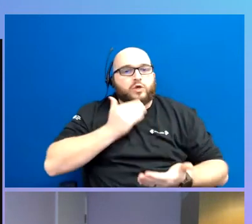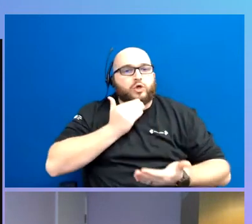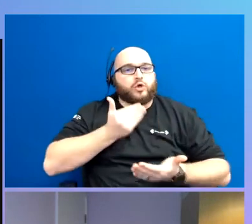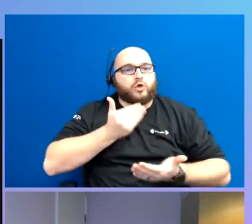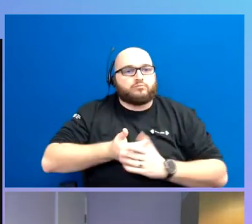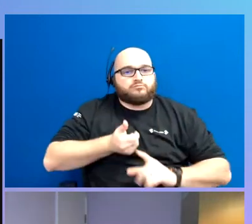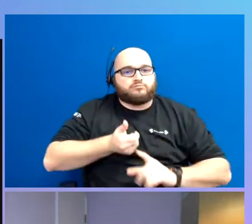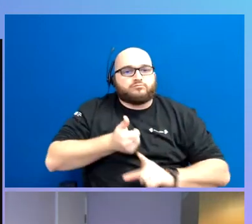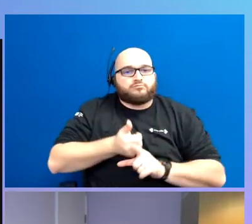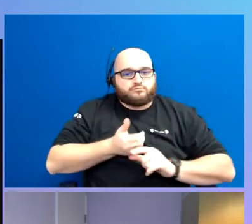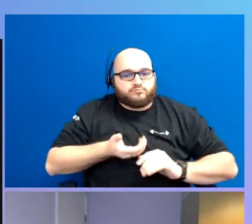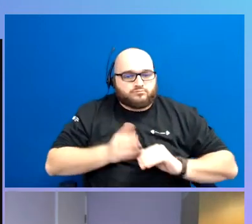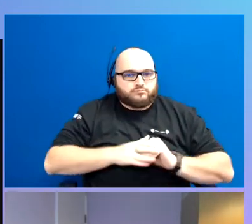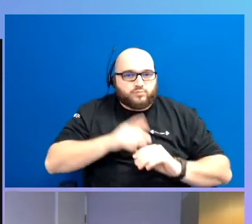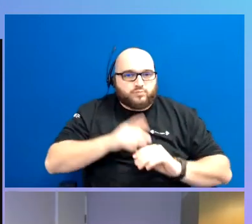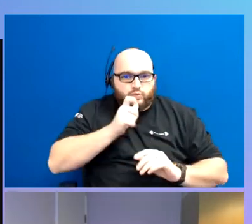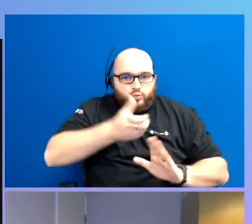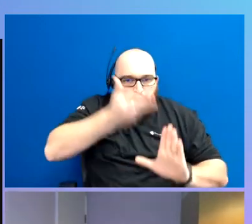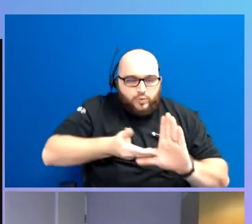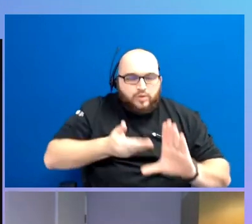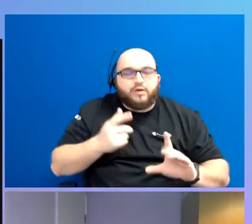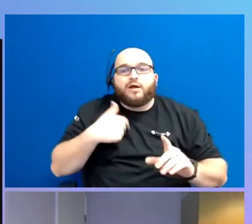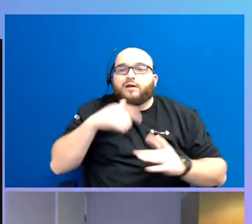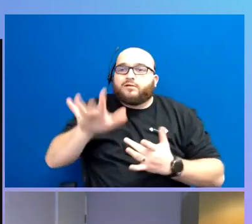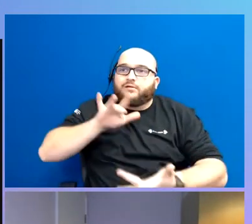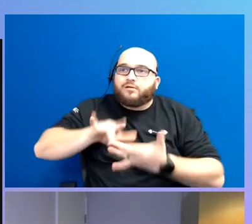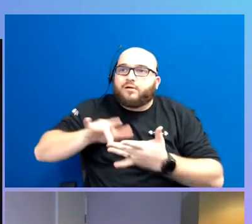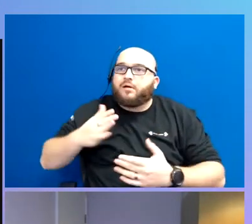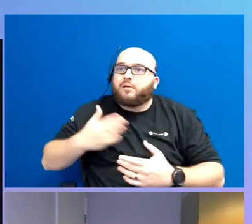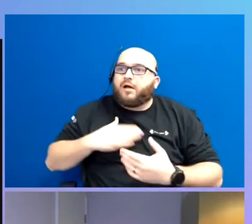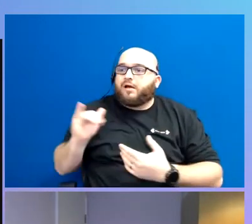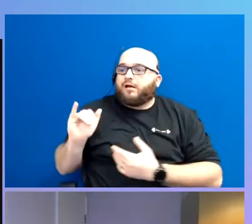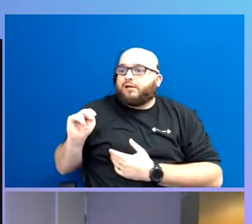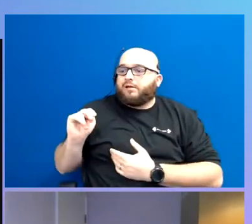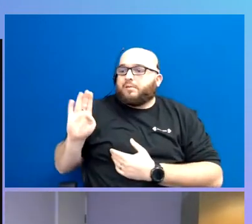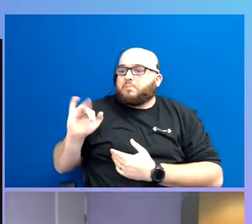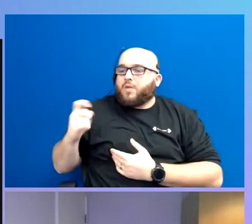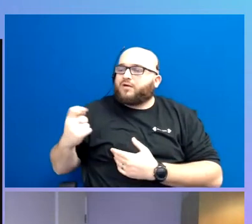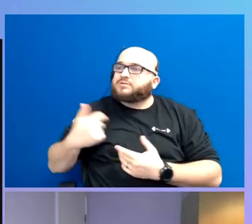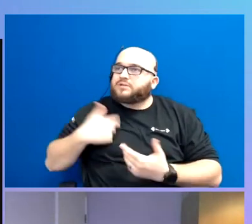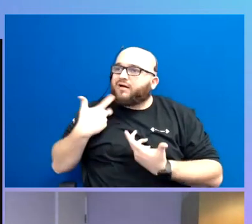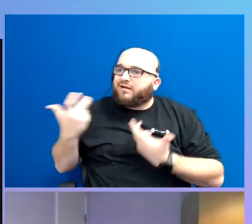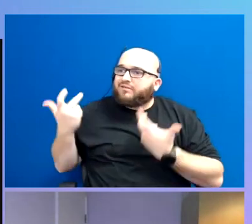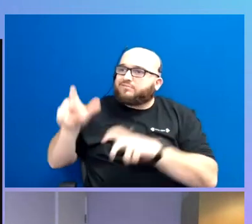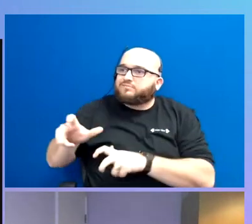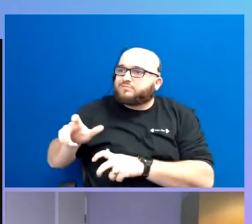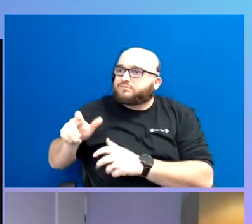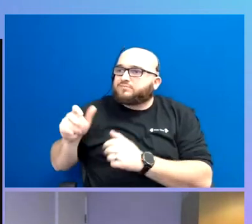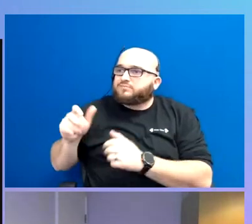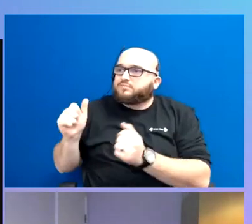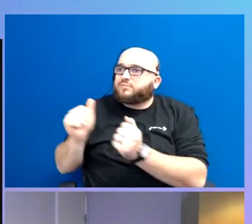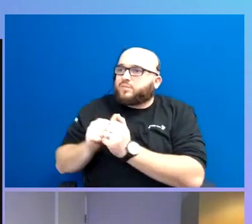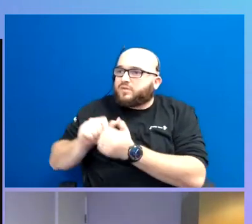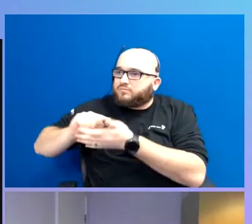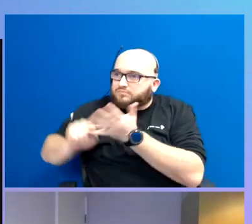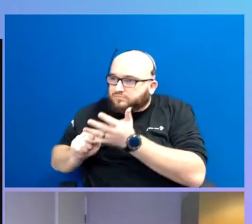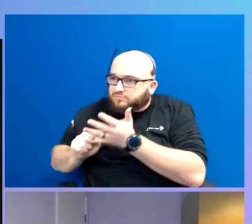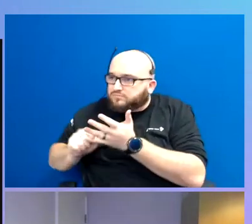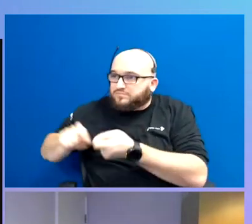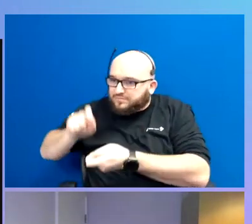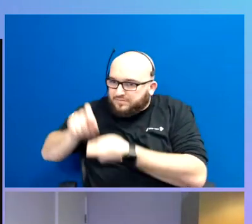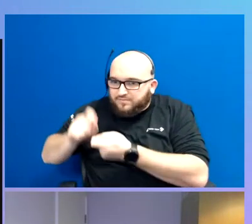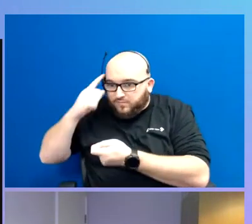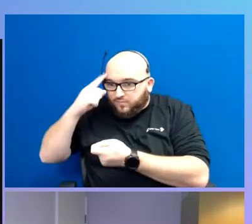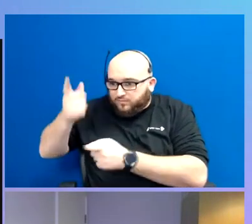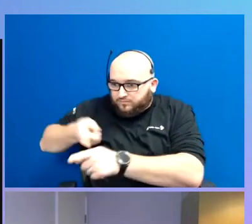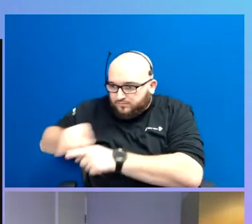out via the previously mentioned inbox saying that he had invested a lump sum specifically due to HL's accessibility in